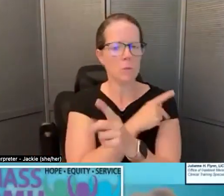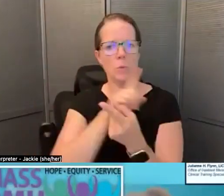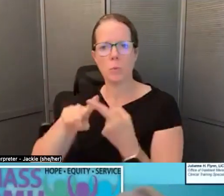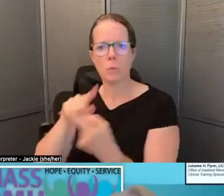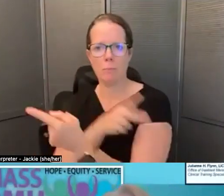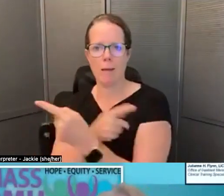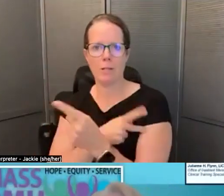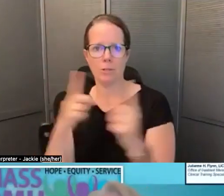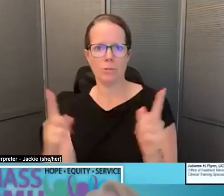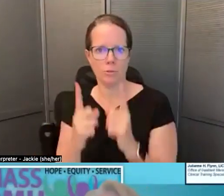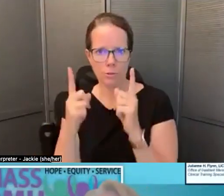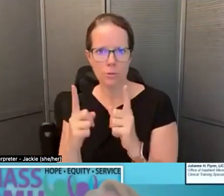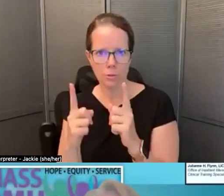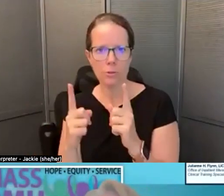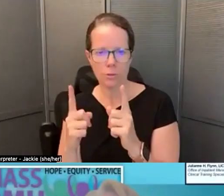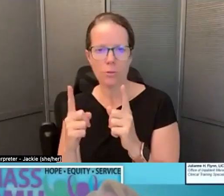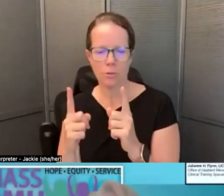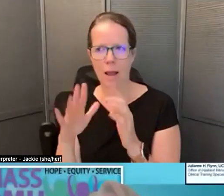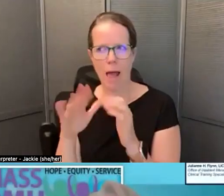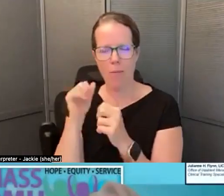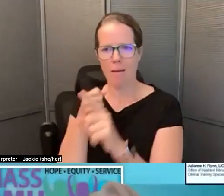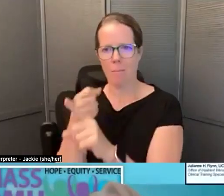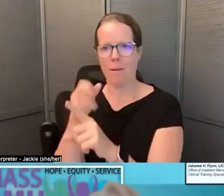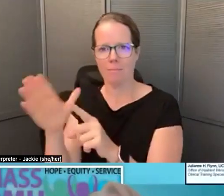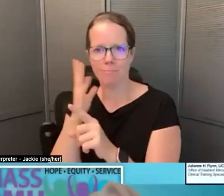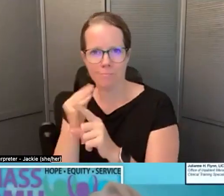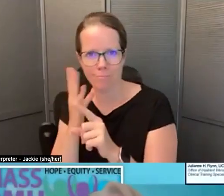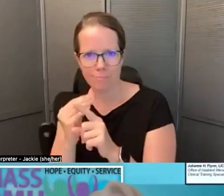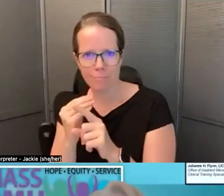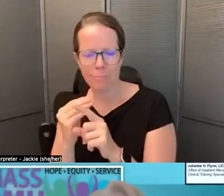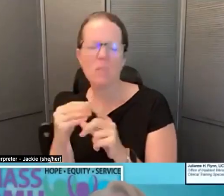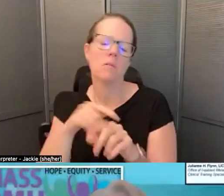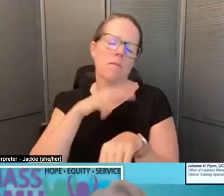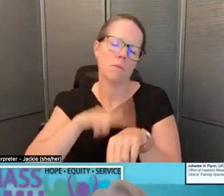also related to patient experience and, of course, strain and seclusion.